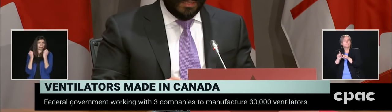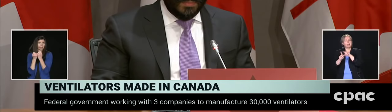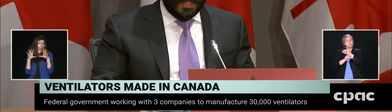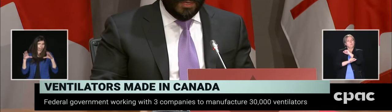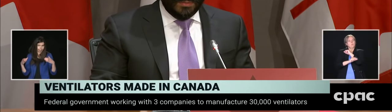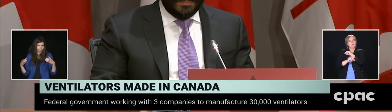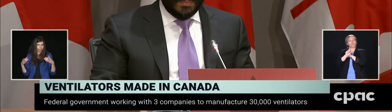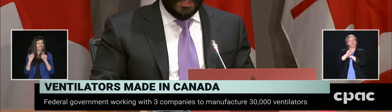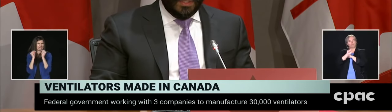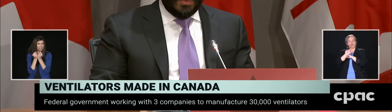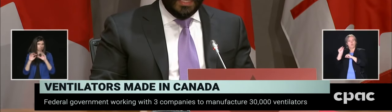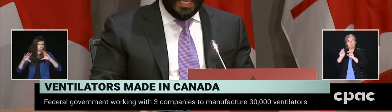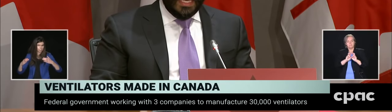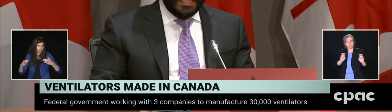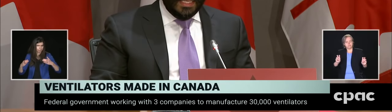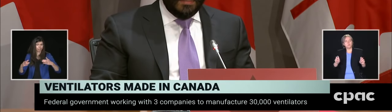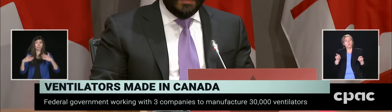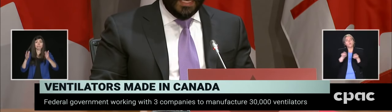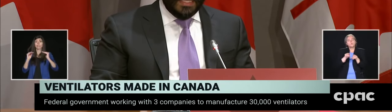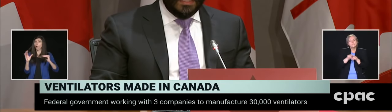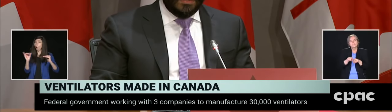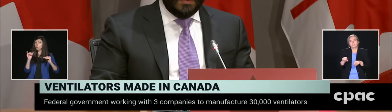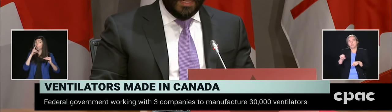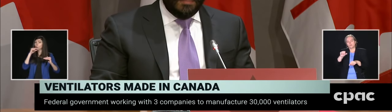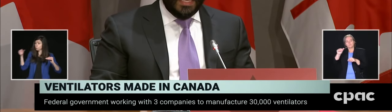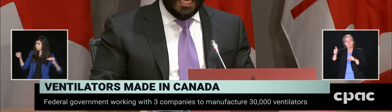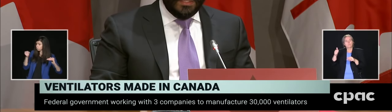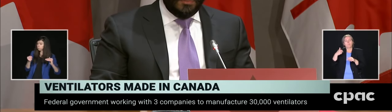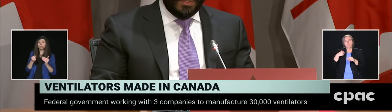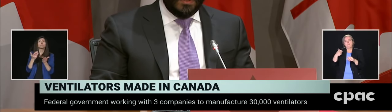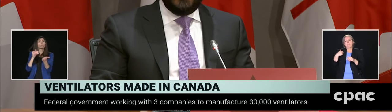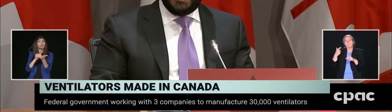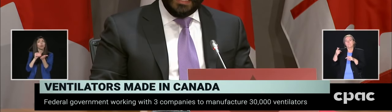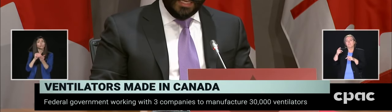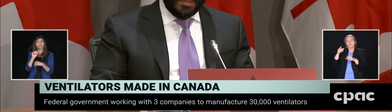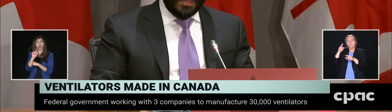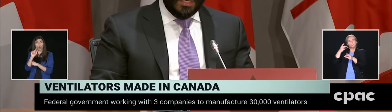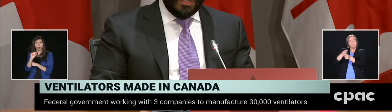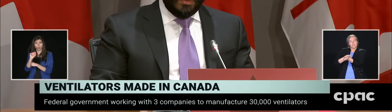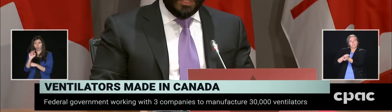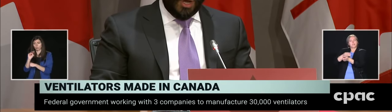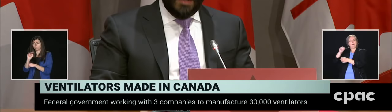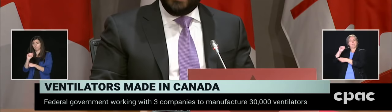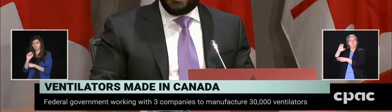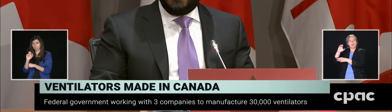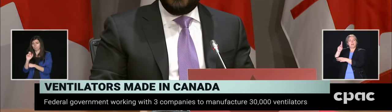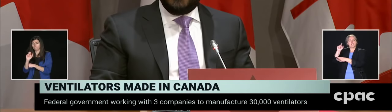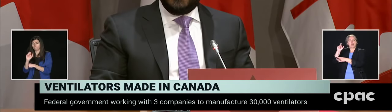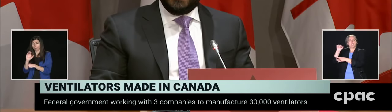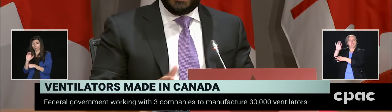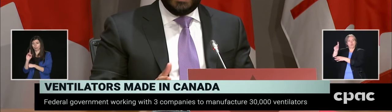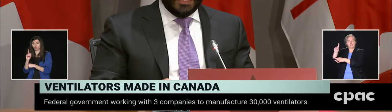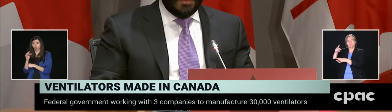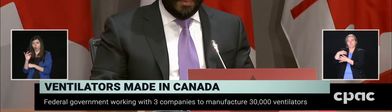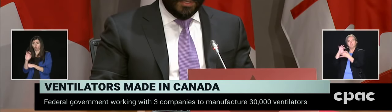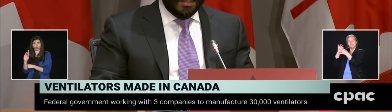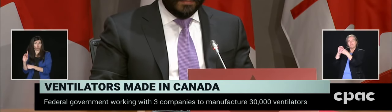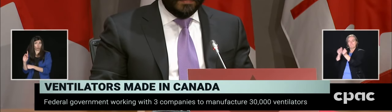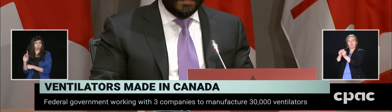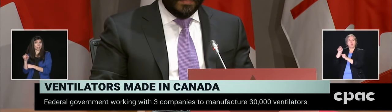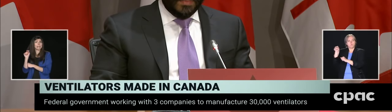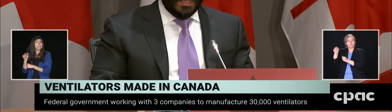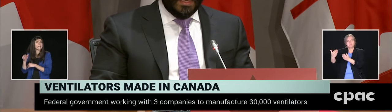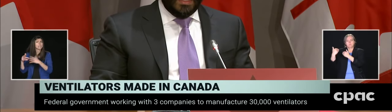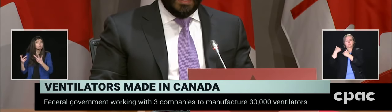Dr. Art MacDonald, who is leading a team of scientists to develop an easy-to-produce ventilator using off-the-shelf, accessible